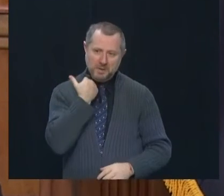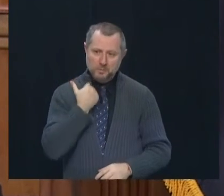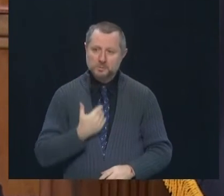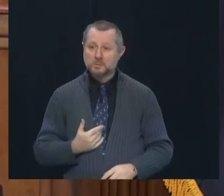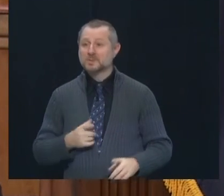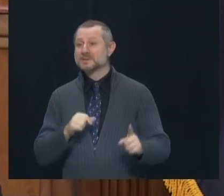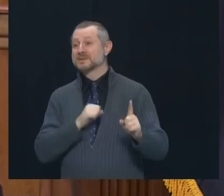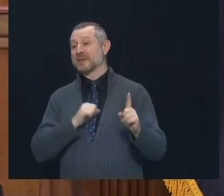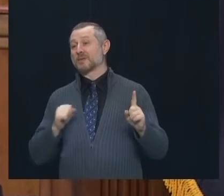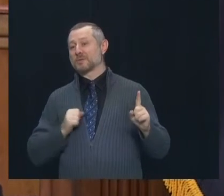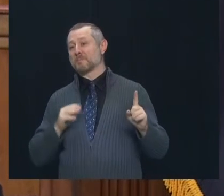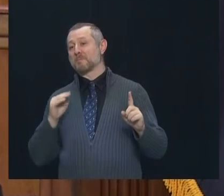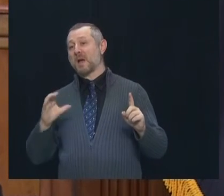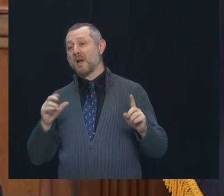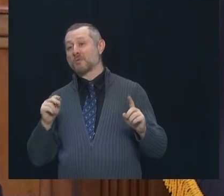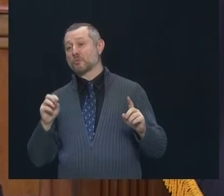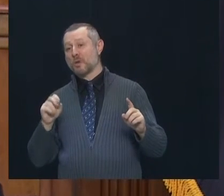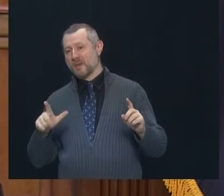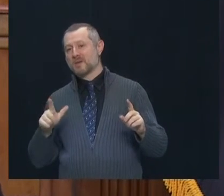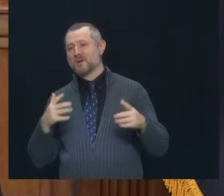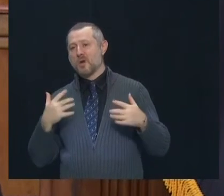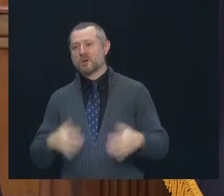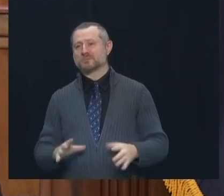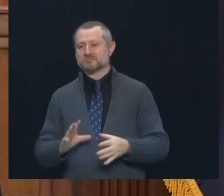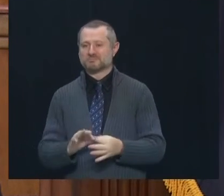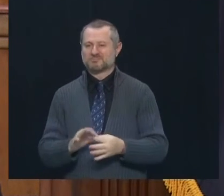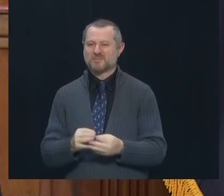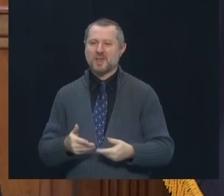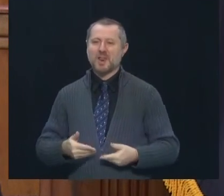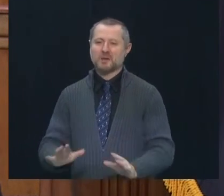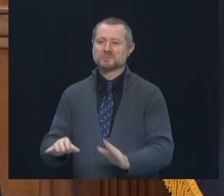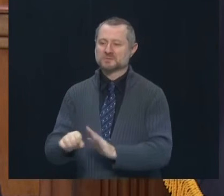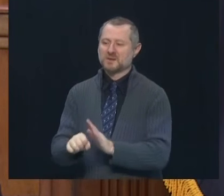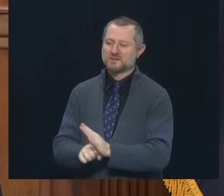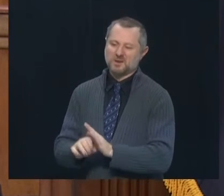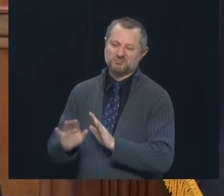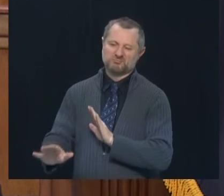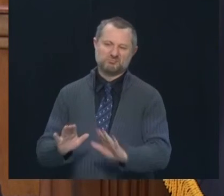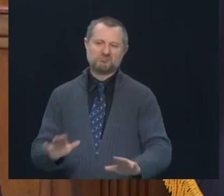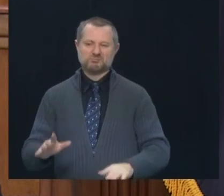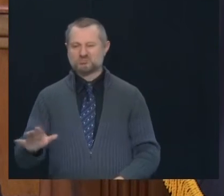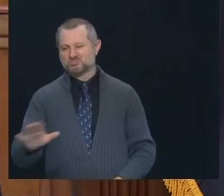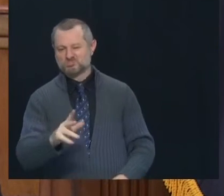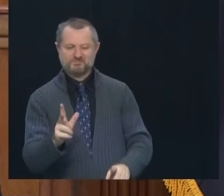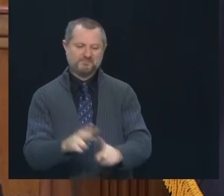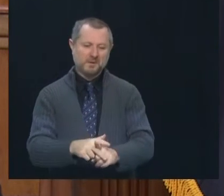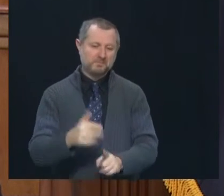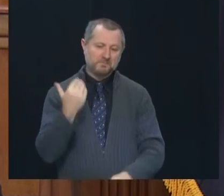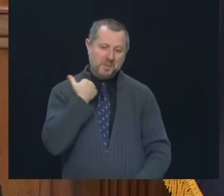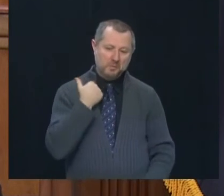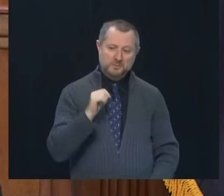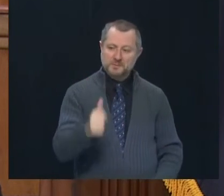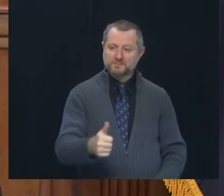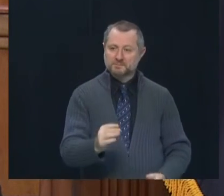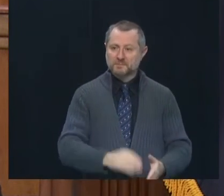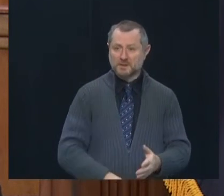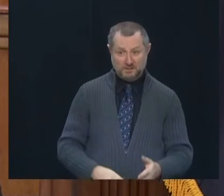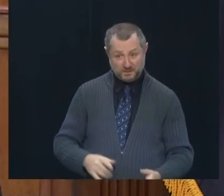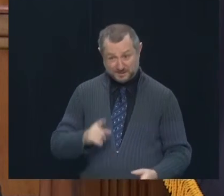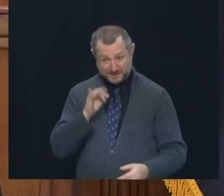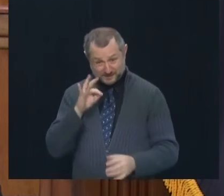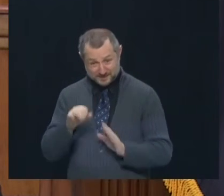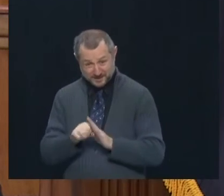the states go bankrupt. When states go bankrupt, the nation goes